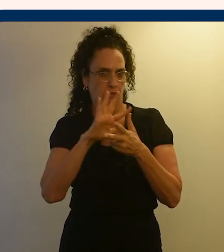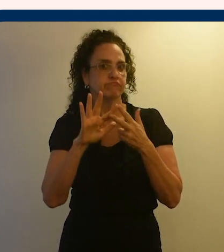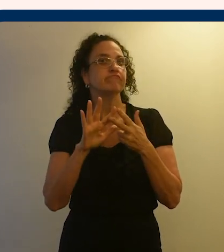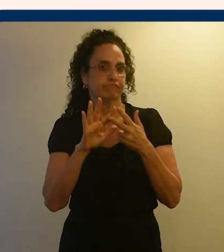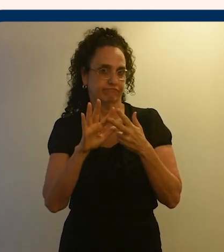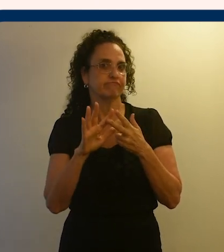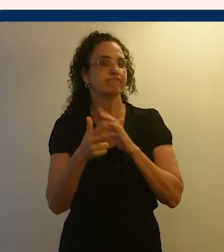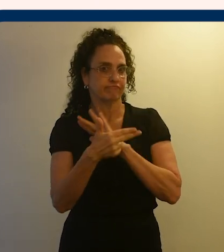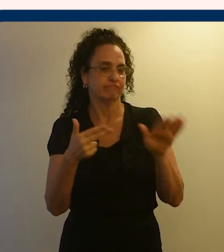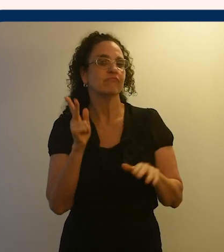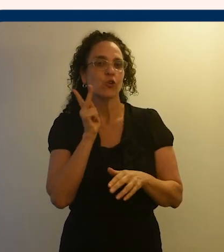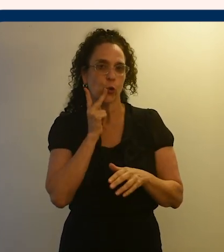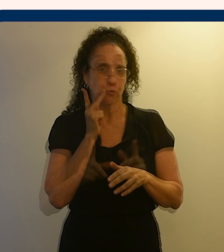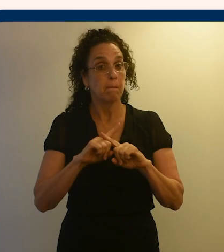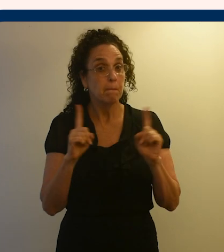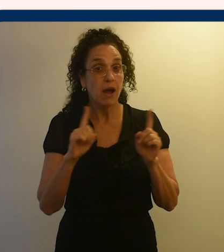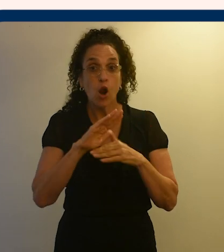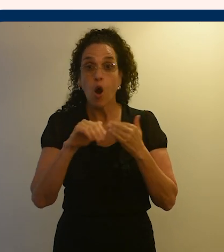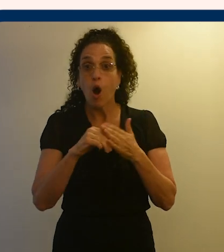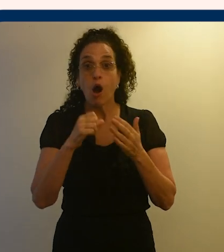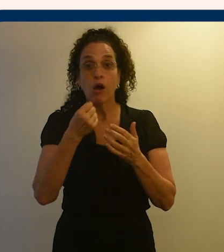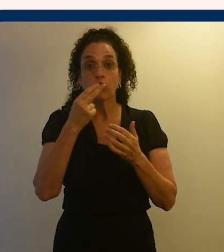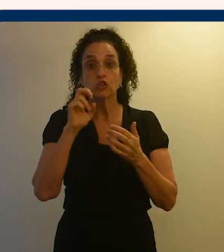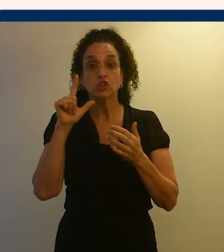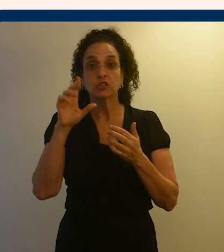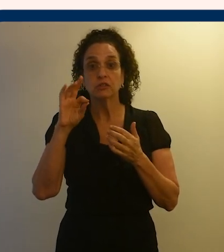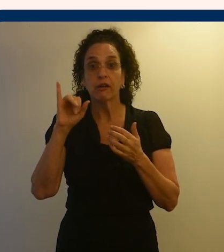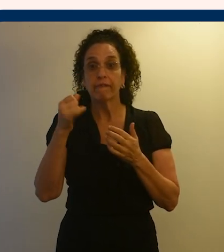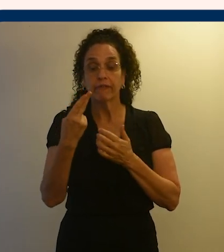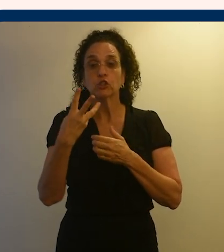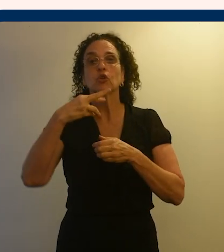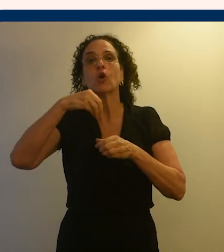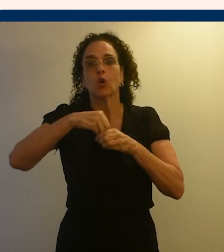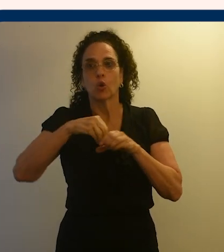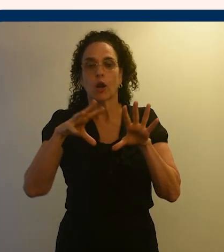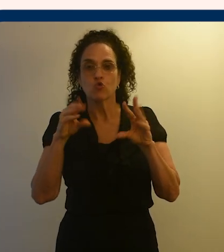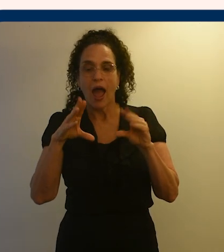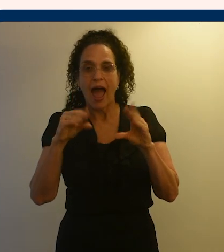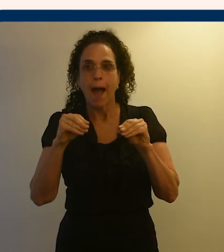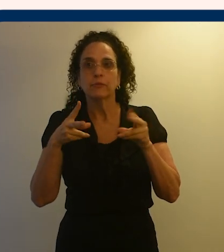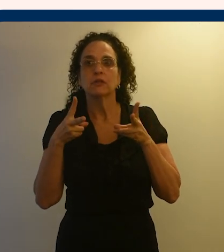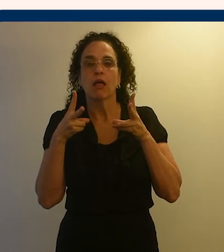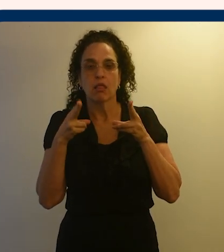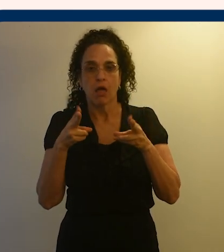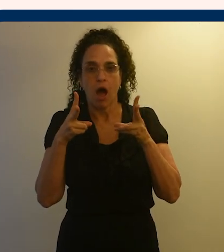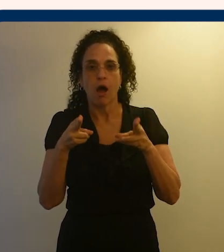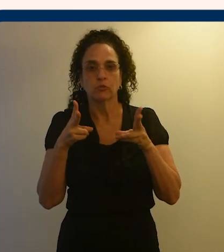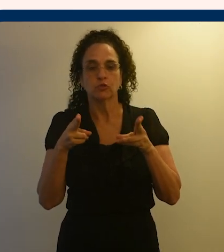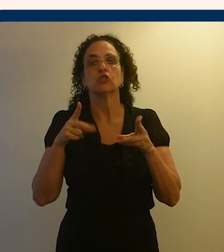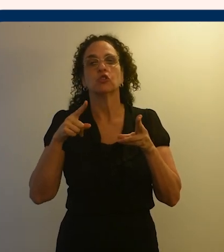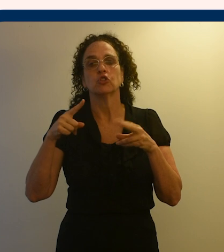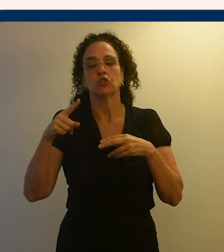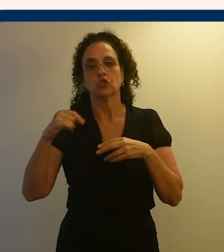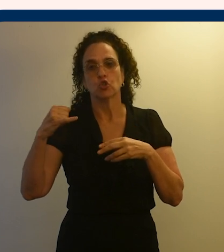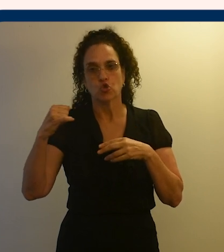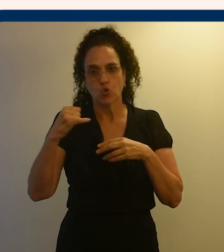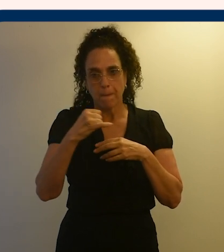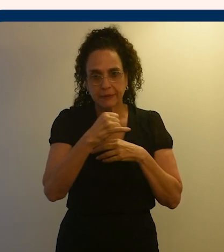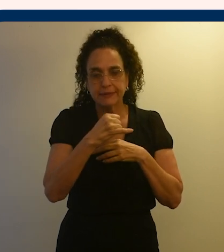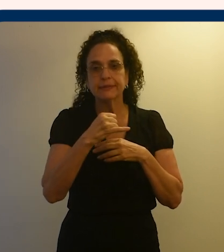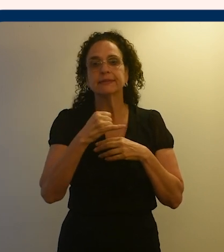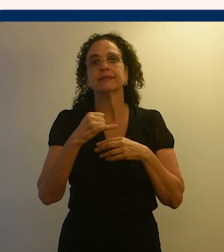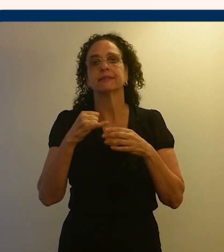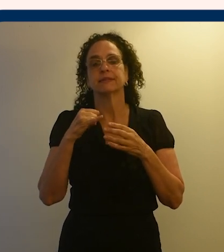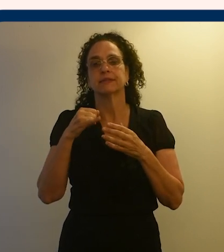kosher. But all shellfish like crabs, lobsters, shrimp, oyster,